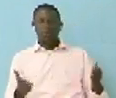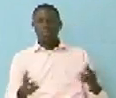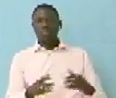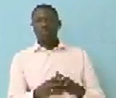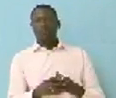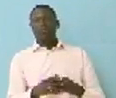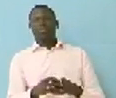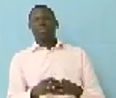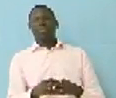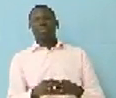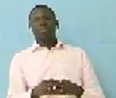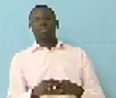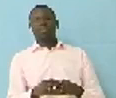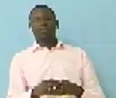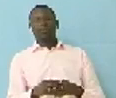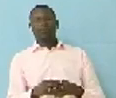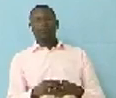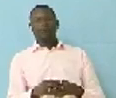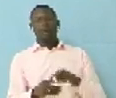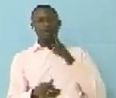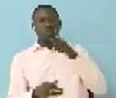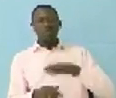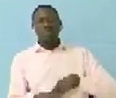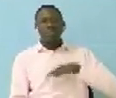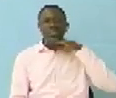Are you satisfied